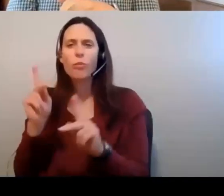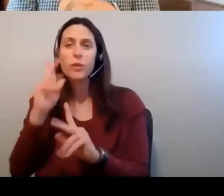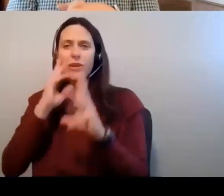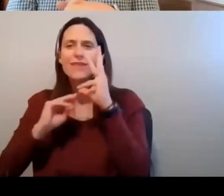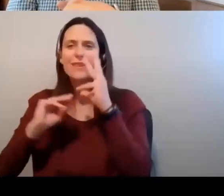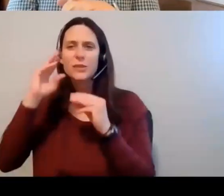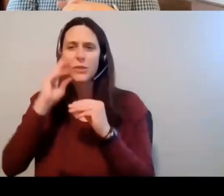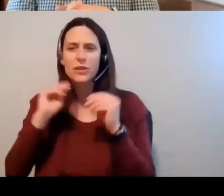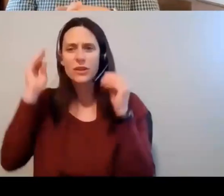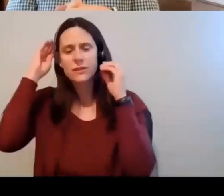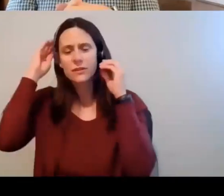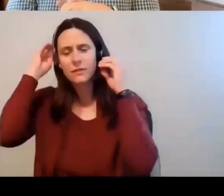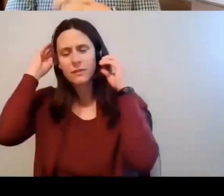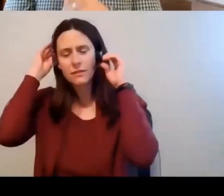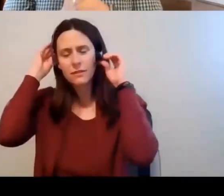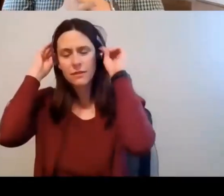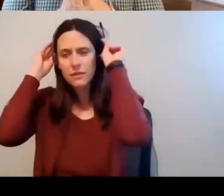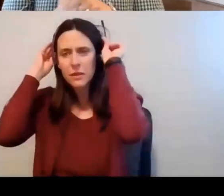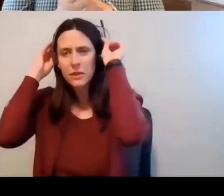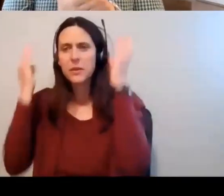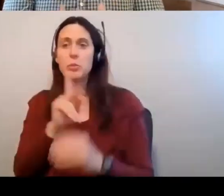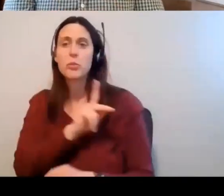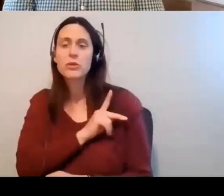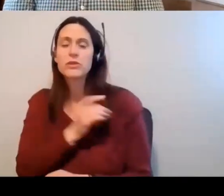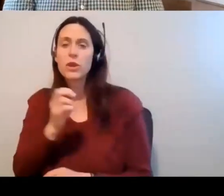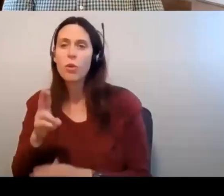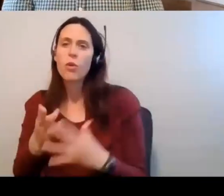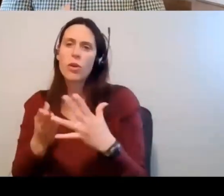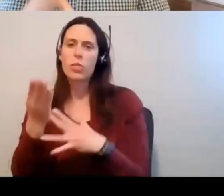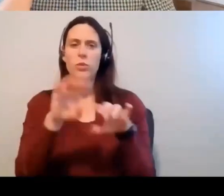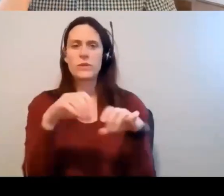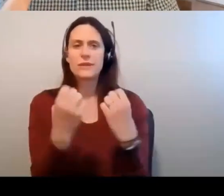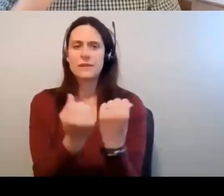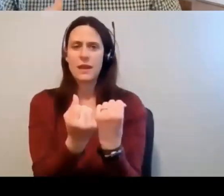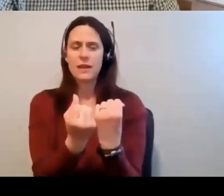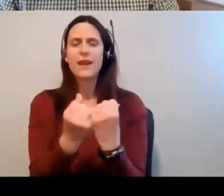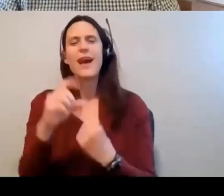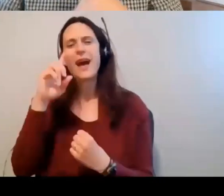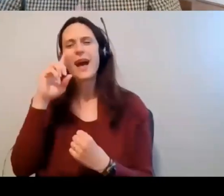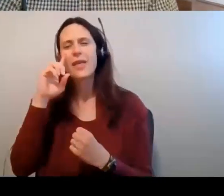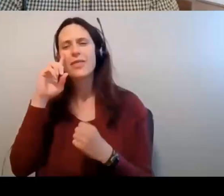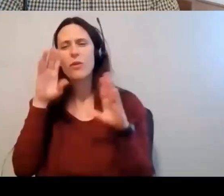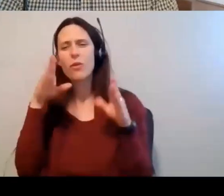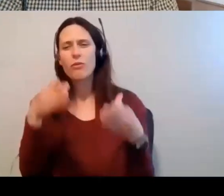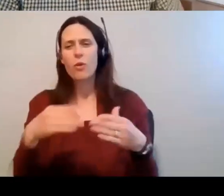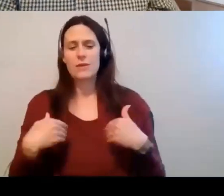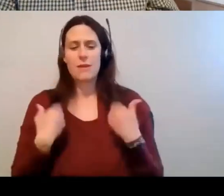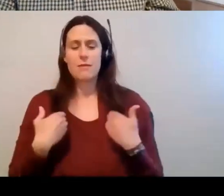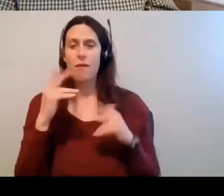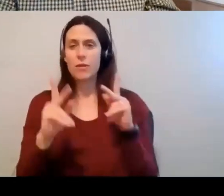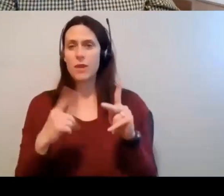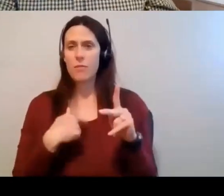that, whether it's personally or through society. I want to think specifically about the young people that I've been working